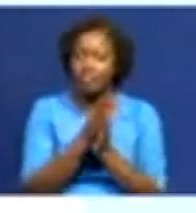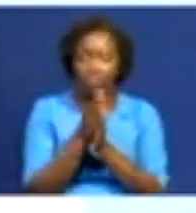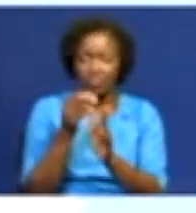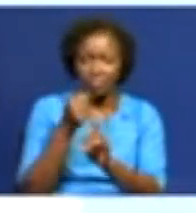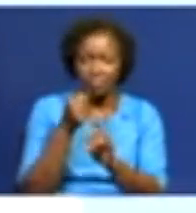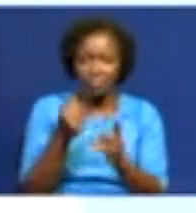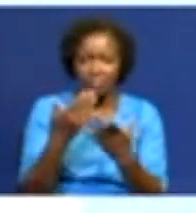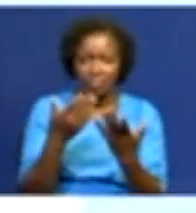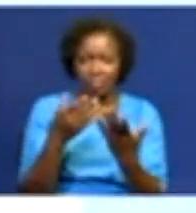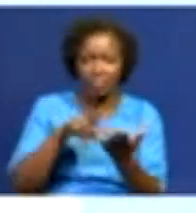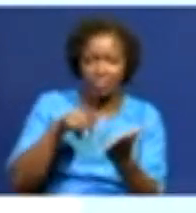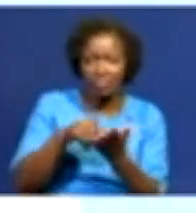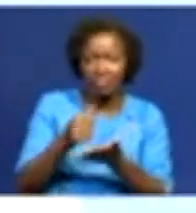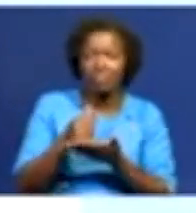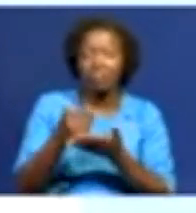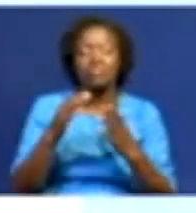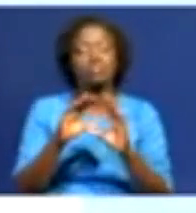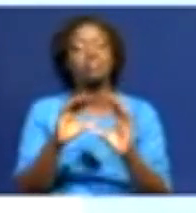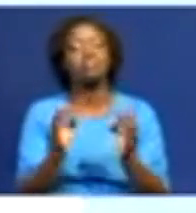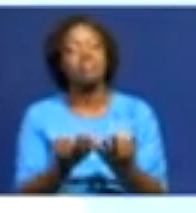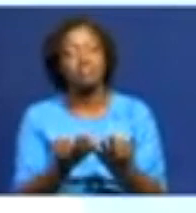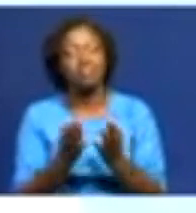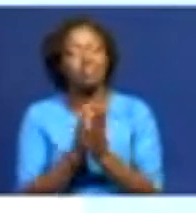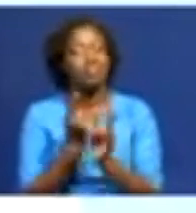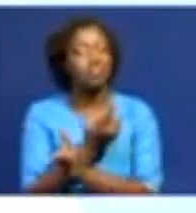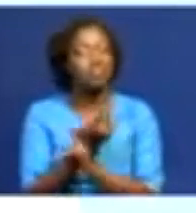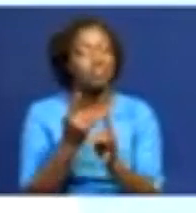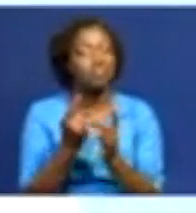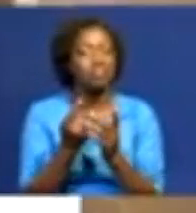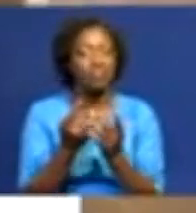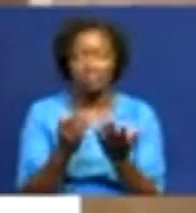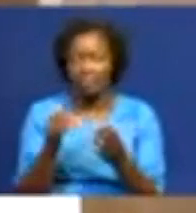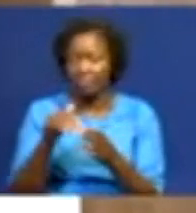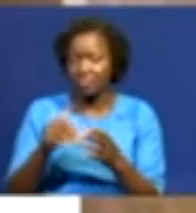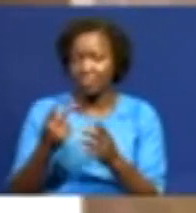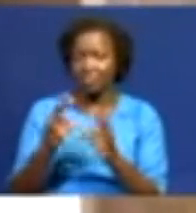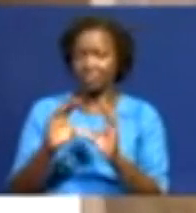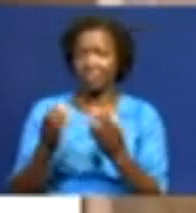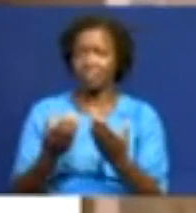projects have helped people's families, the differences they've made to communities.